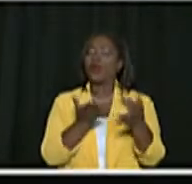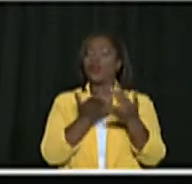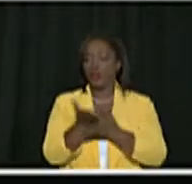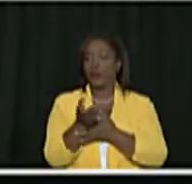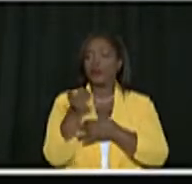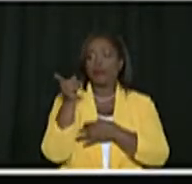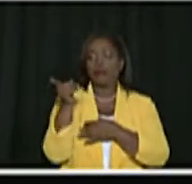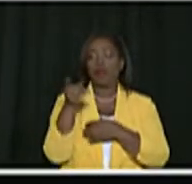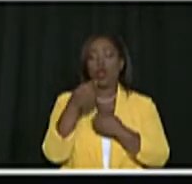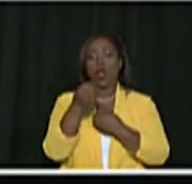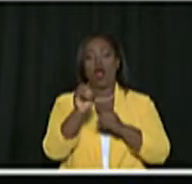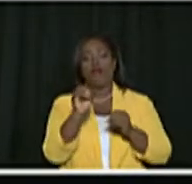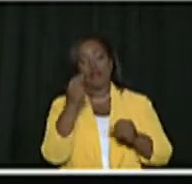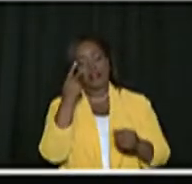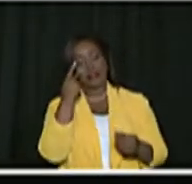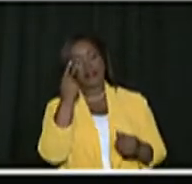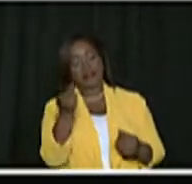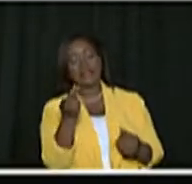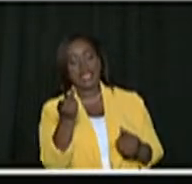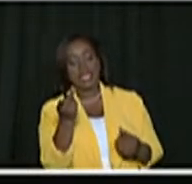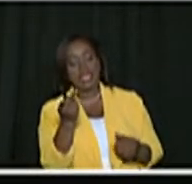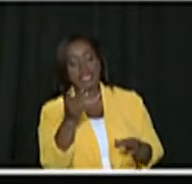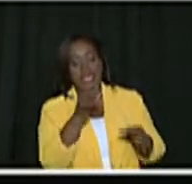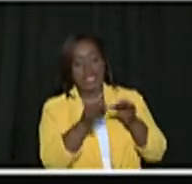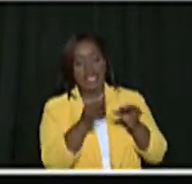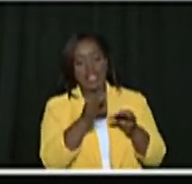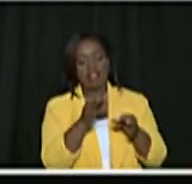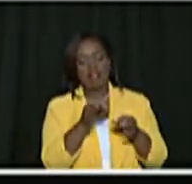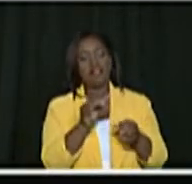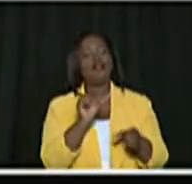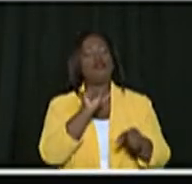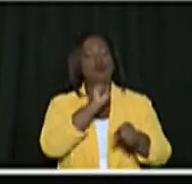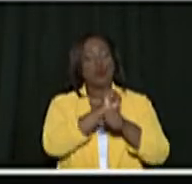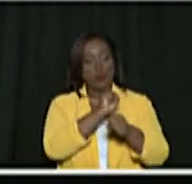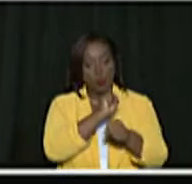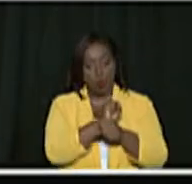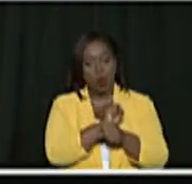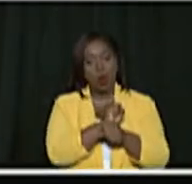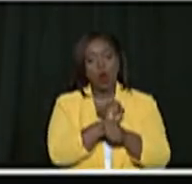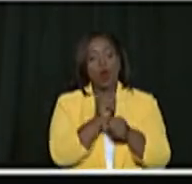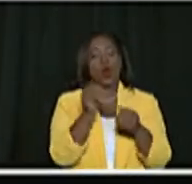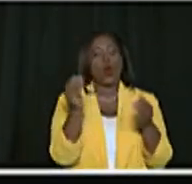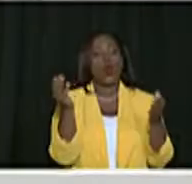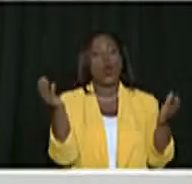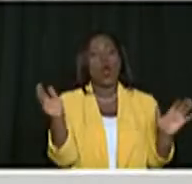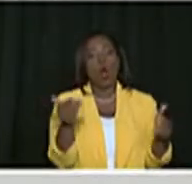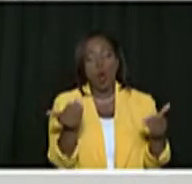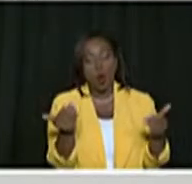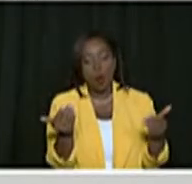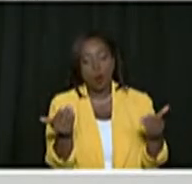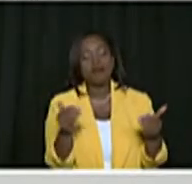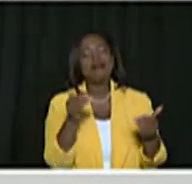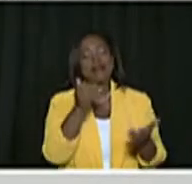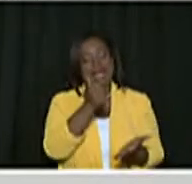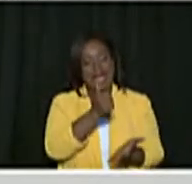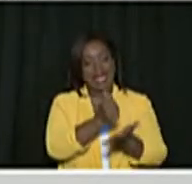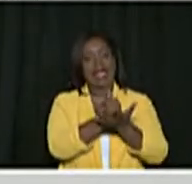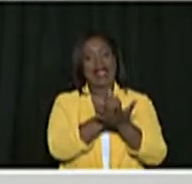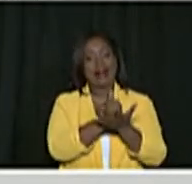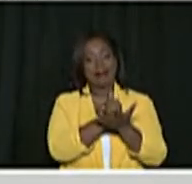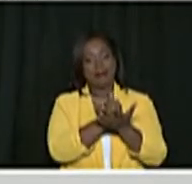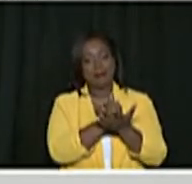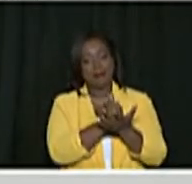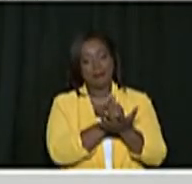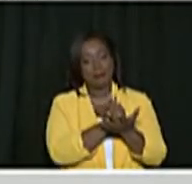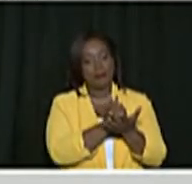these children interface with our system, and what were the interventions that were done, what could we do in this scenario. I do know that the OCA